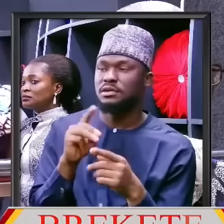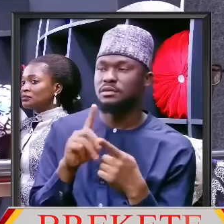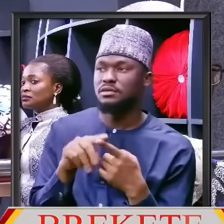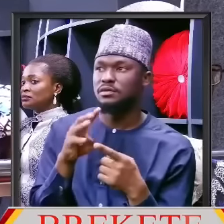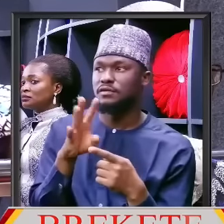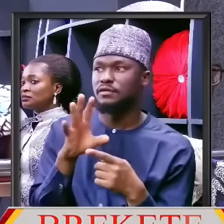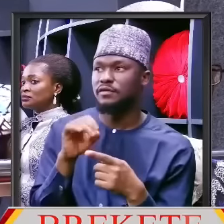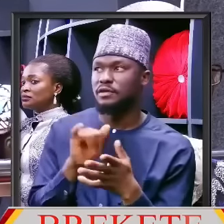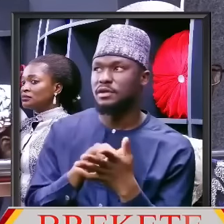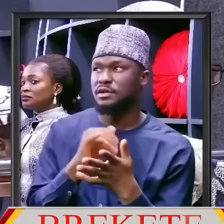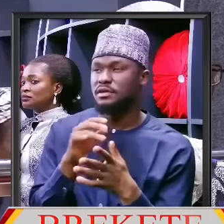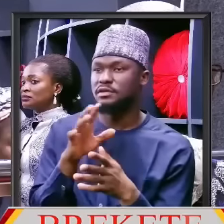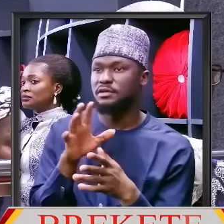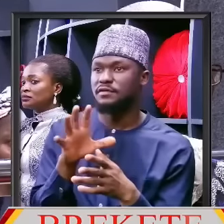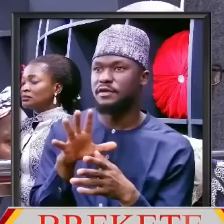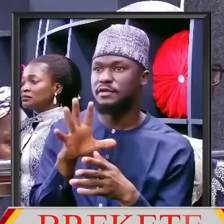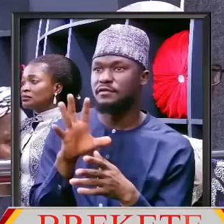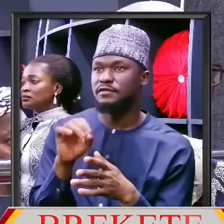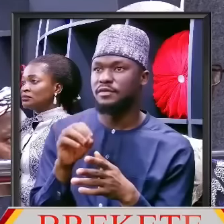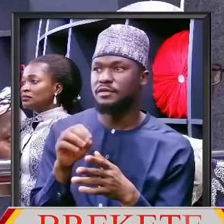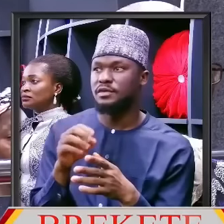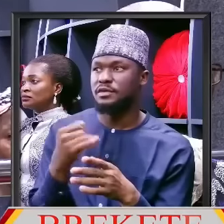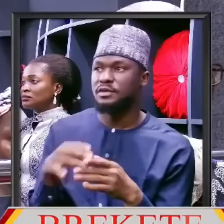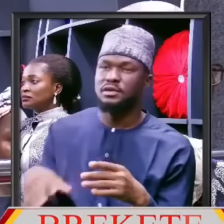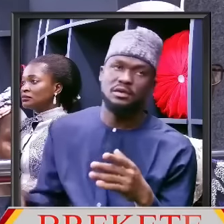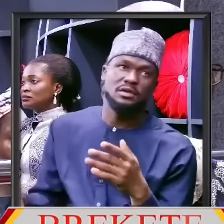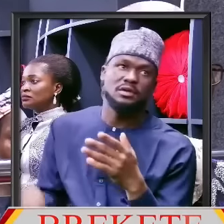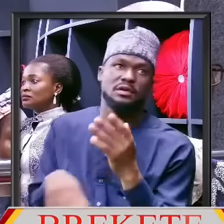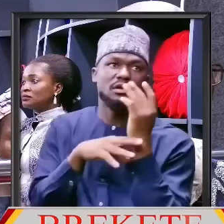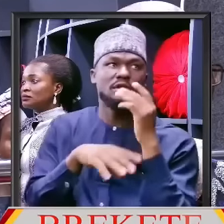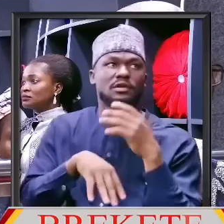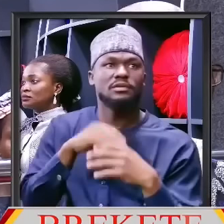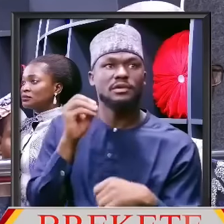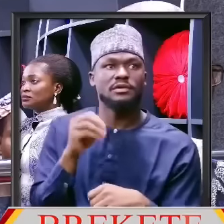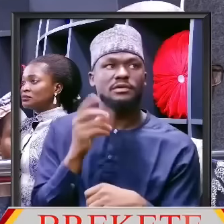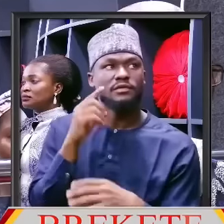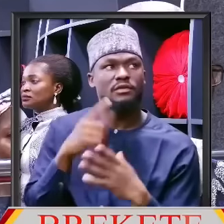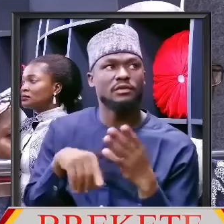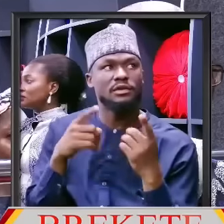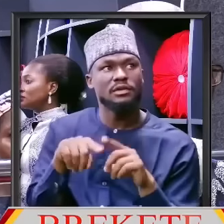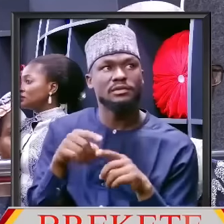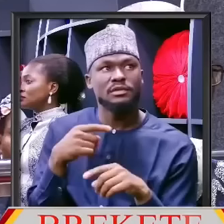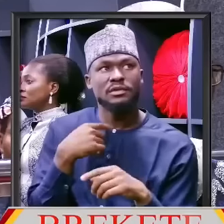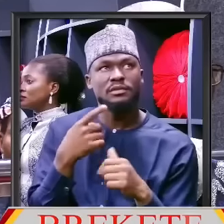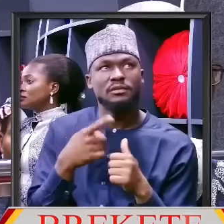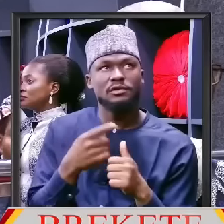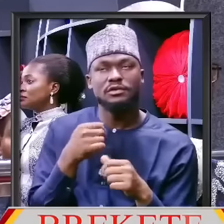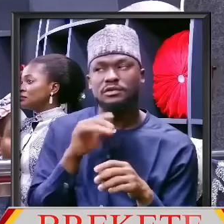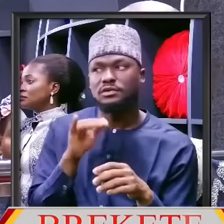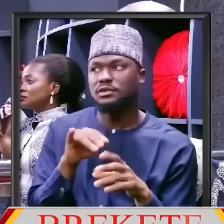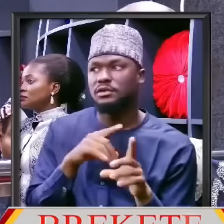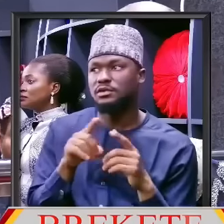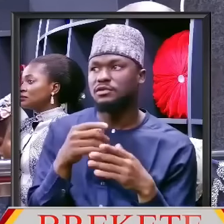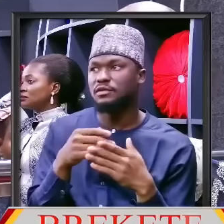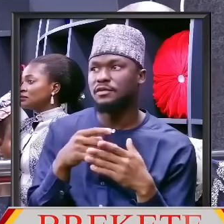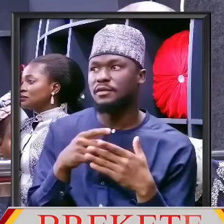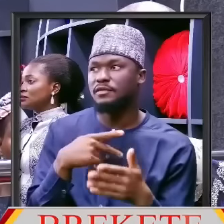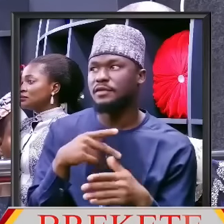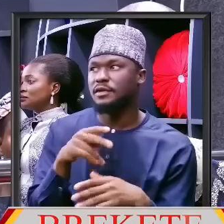say 550, they don't frustrate them out. Or yes, yes. They go say, they first do what thing they call